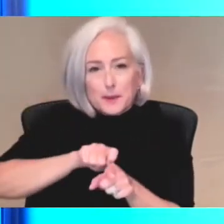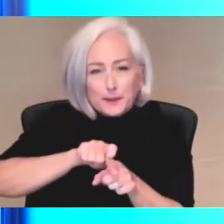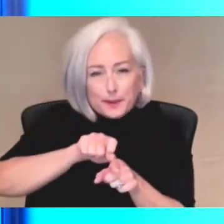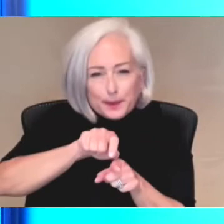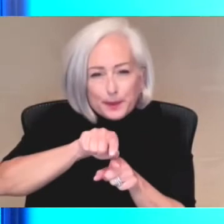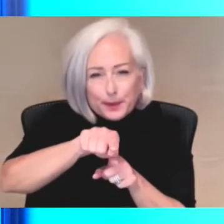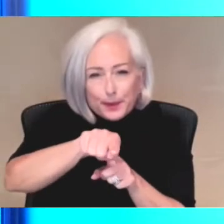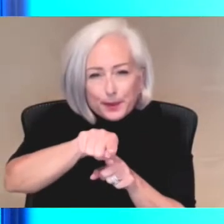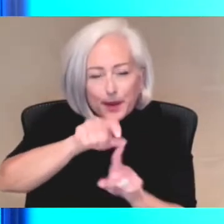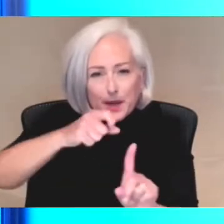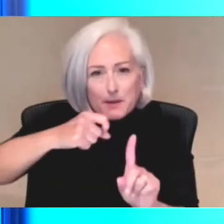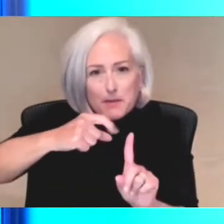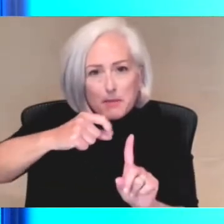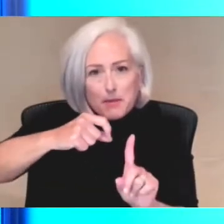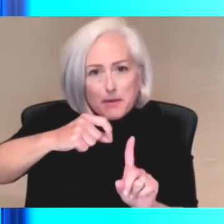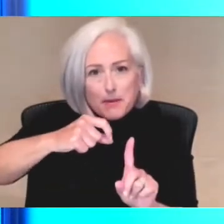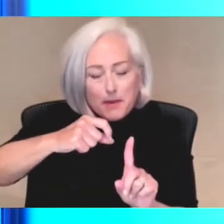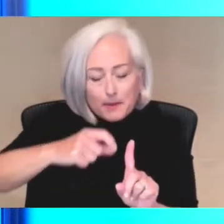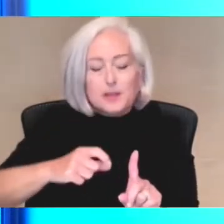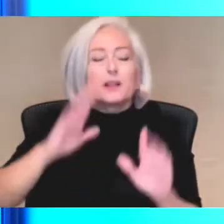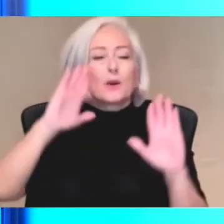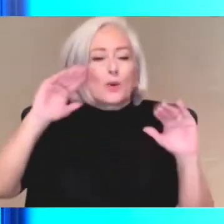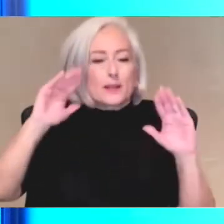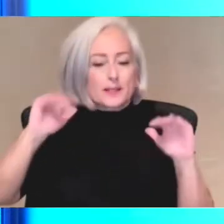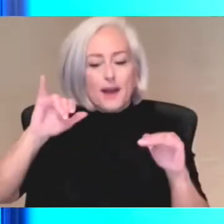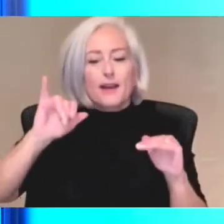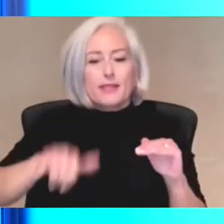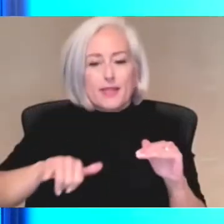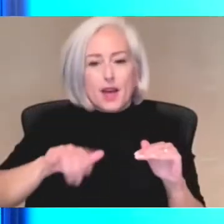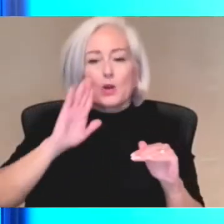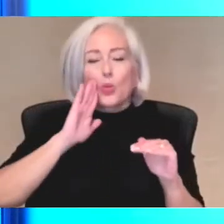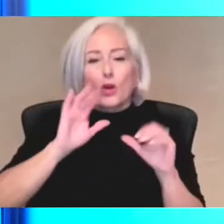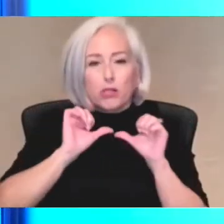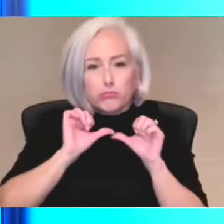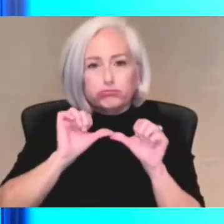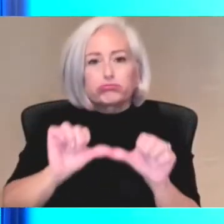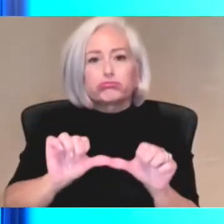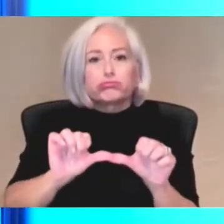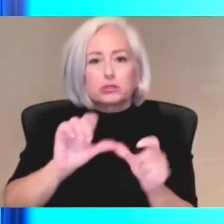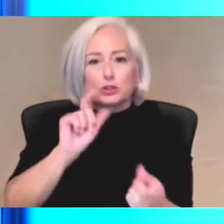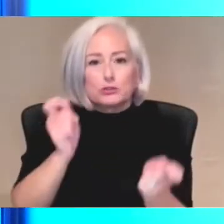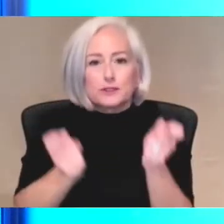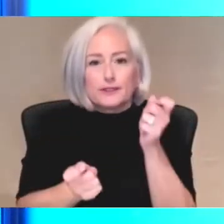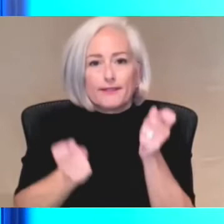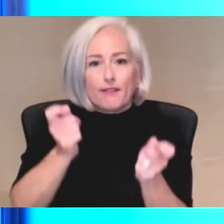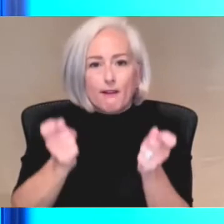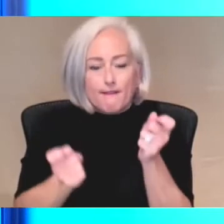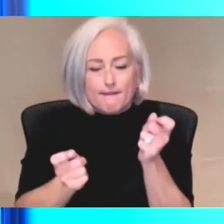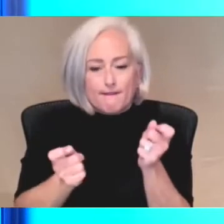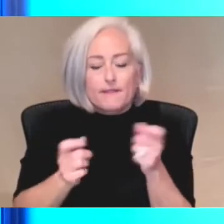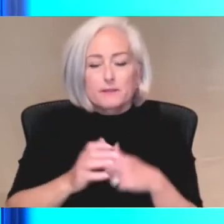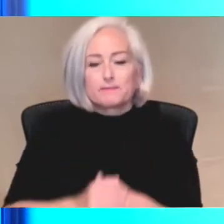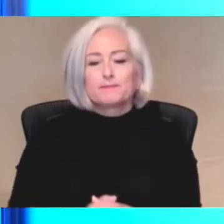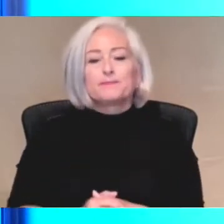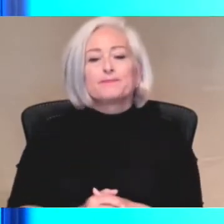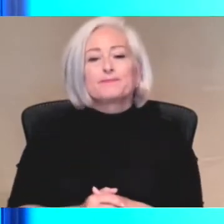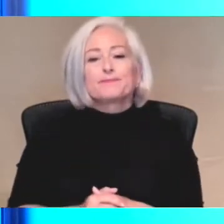but we expect that will continue to evolve. And so